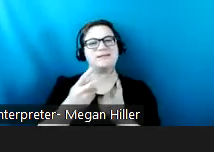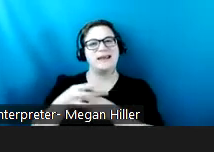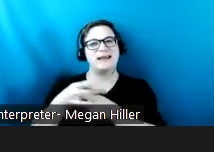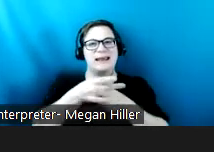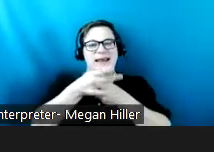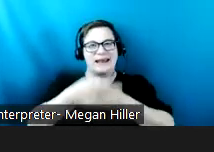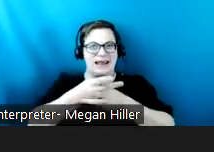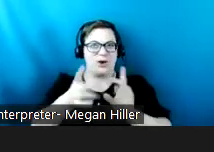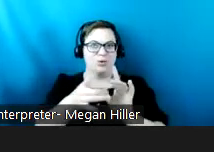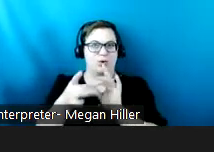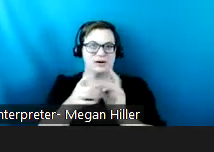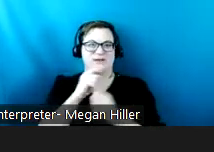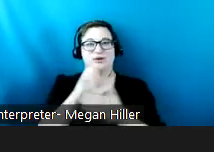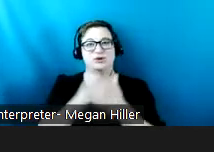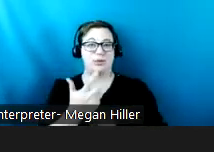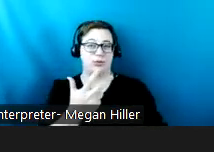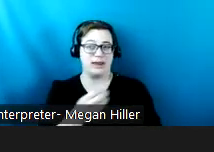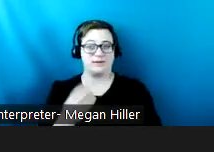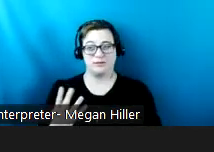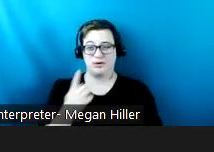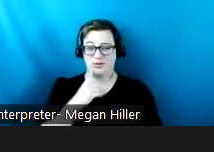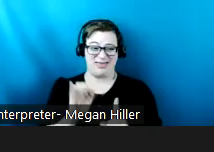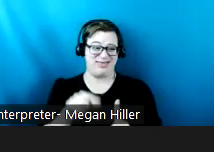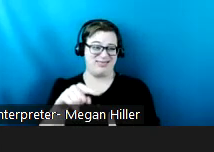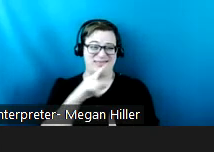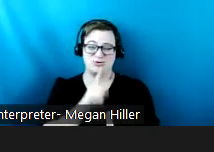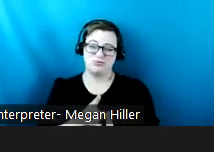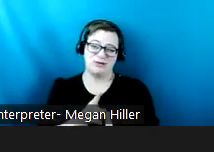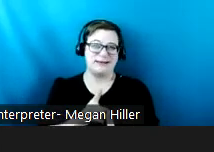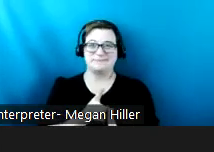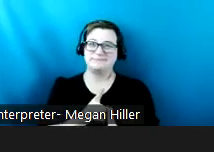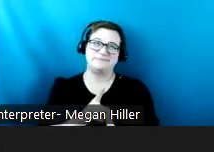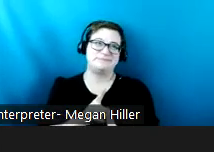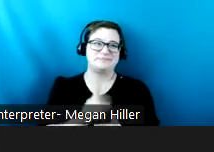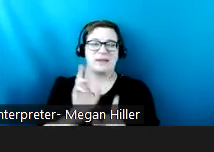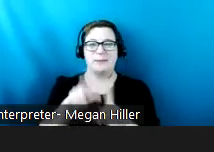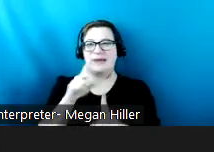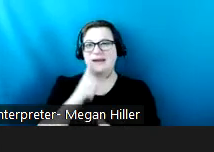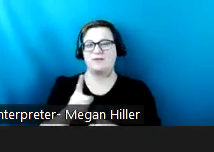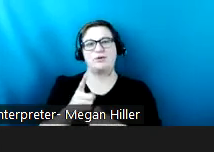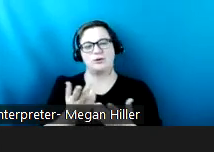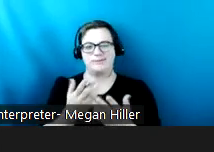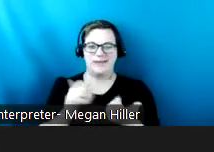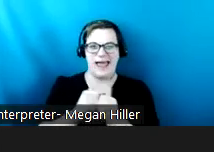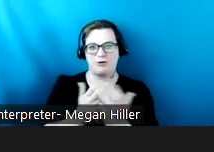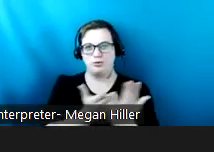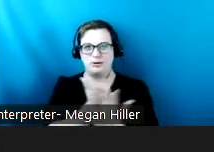services in chapters 3 and 4, but this is really being conceptualized as care navigation, so a very basic level of care coordination